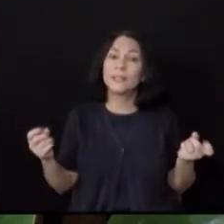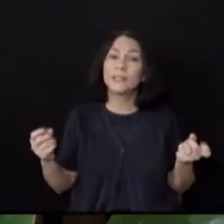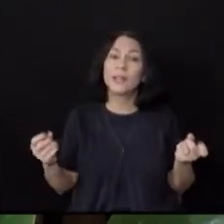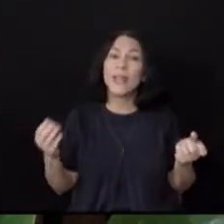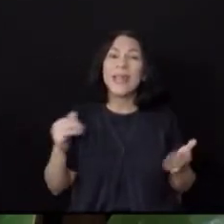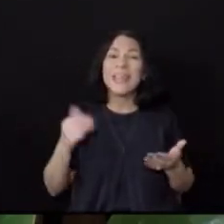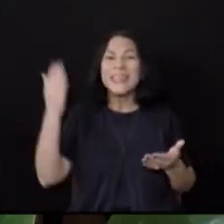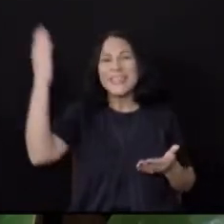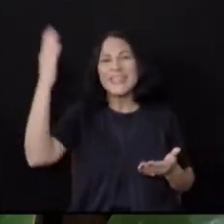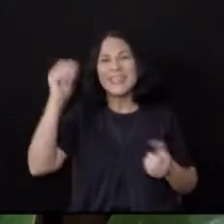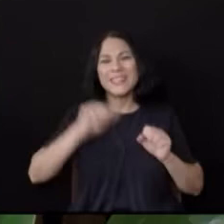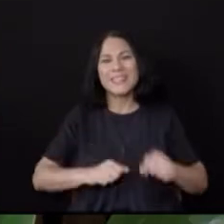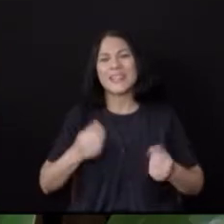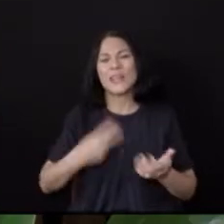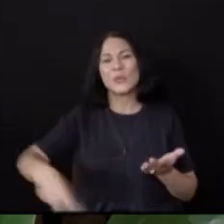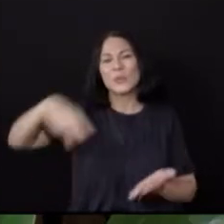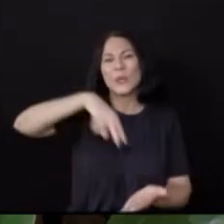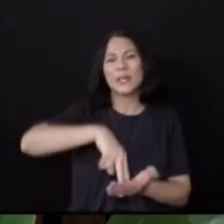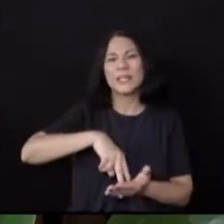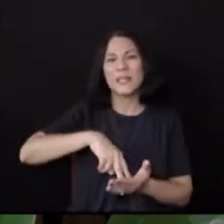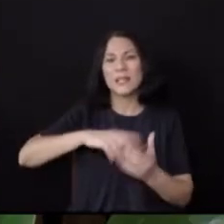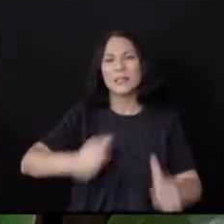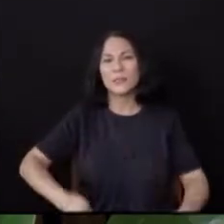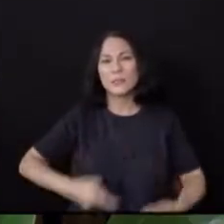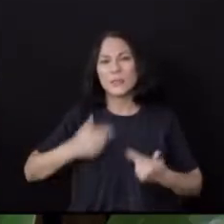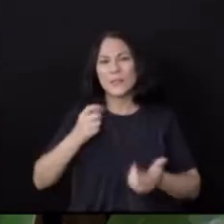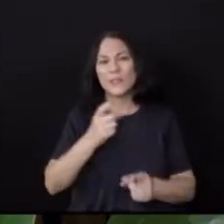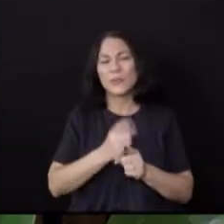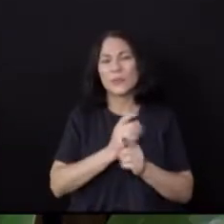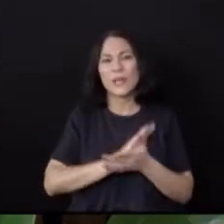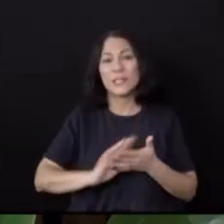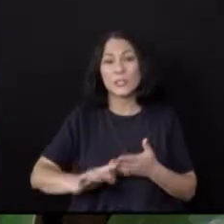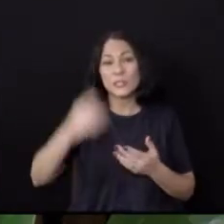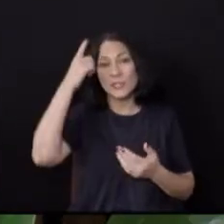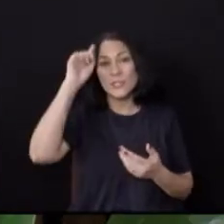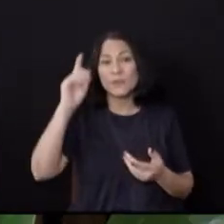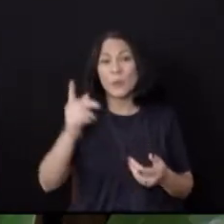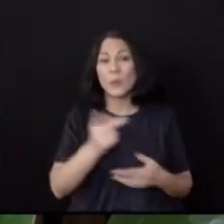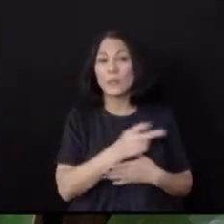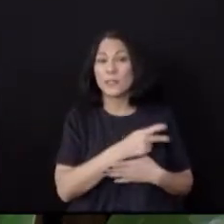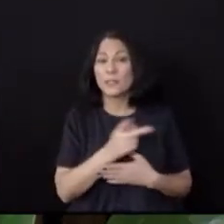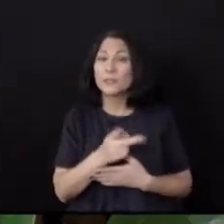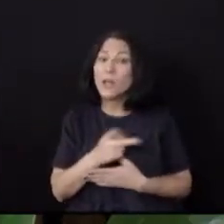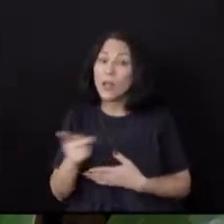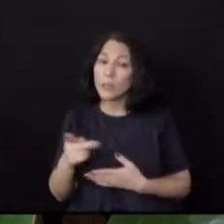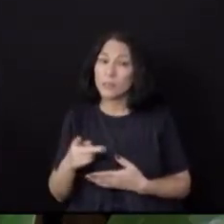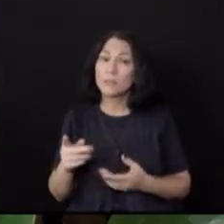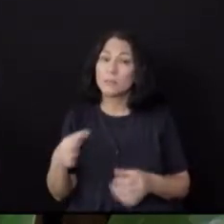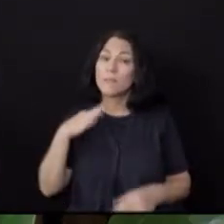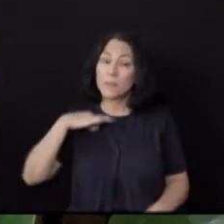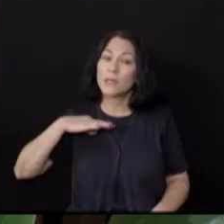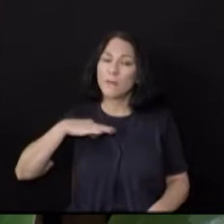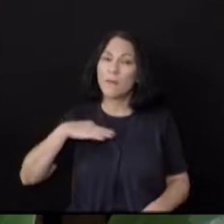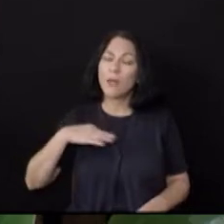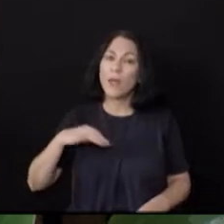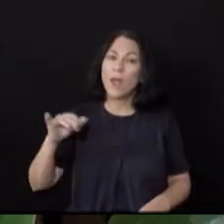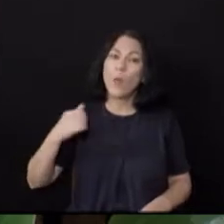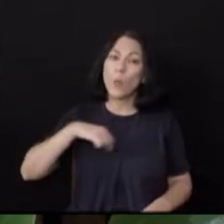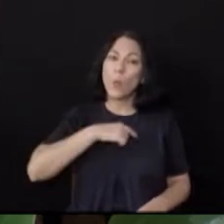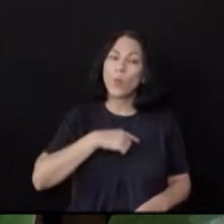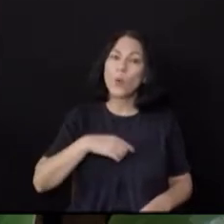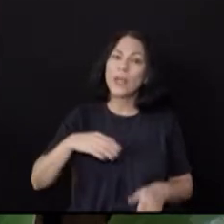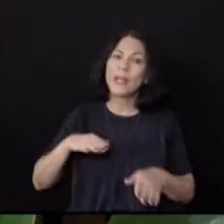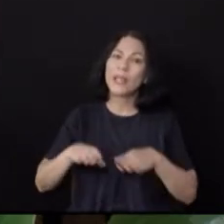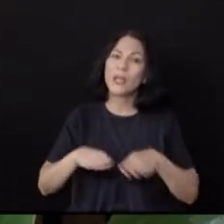walk and live in righteousness for the sake of one another as we walk in his